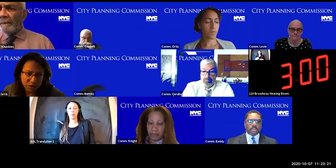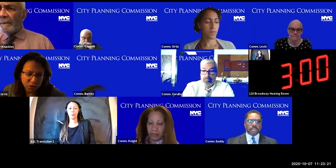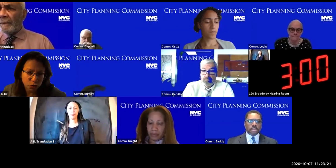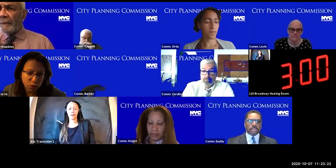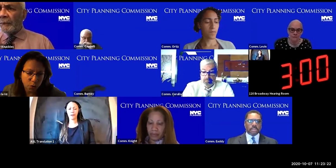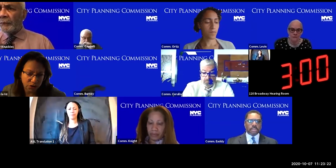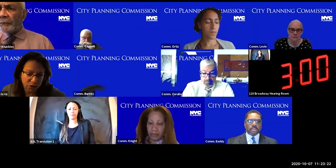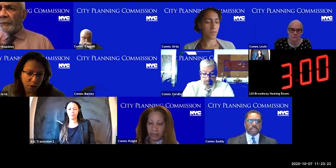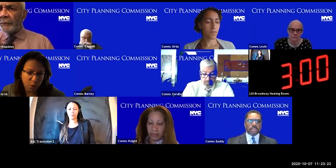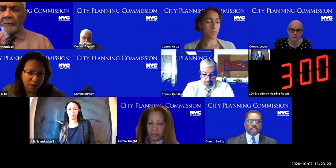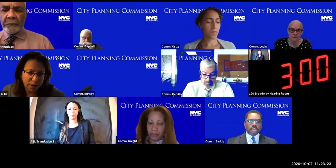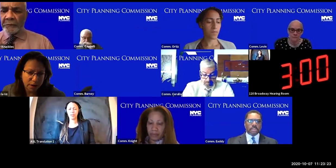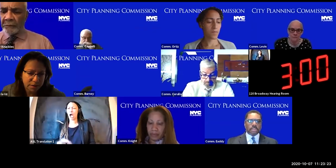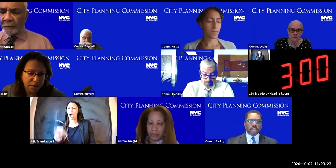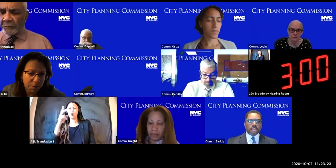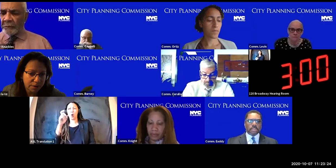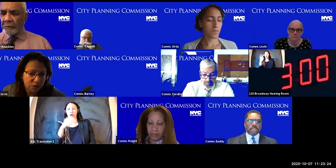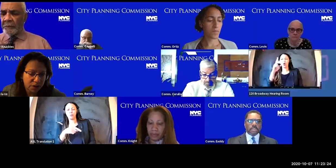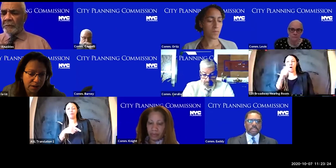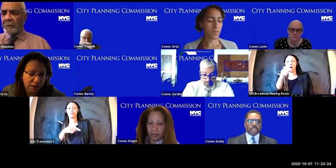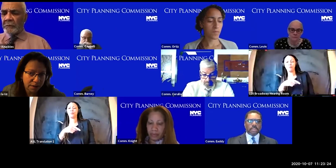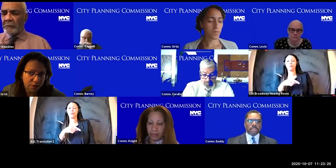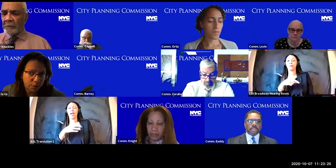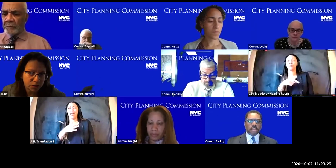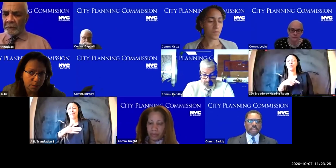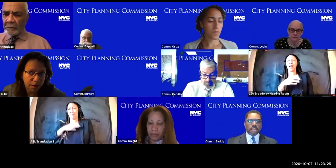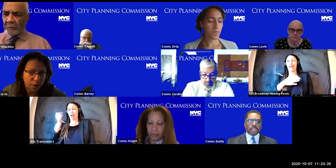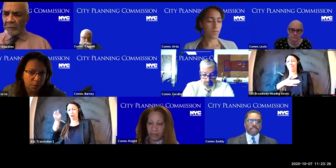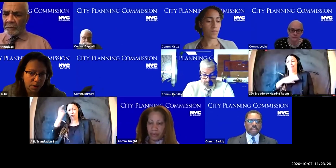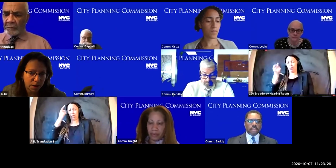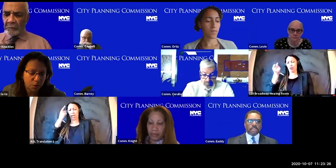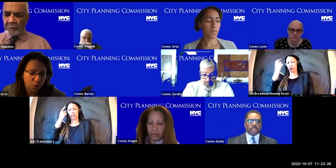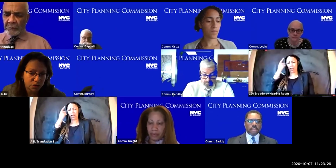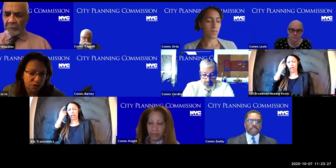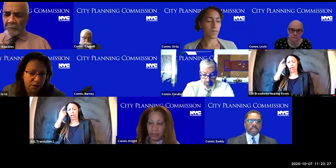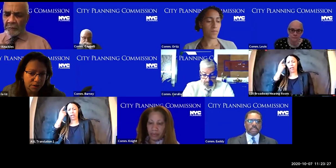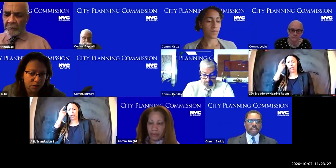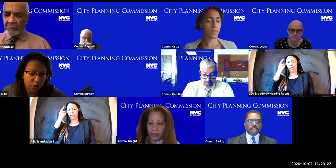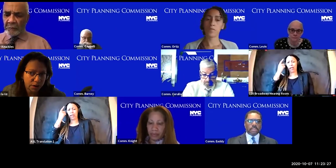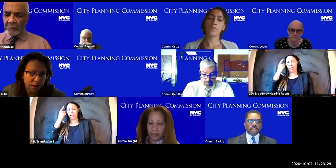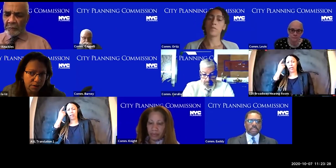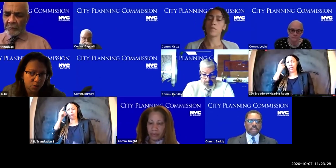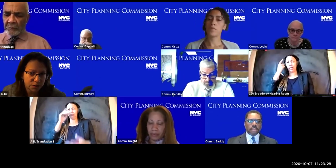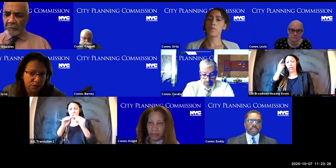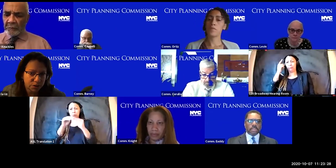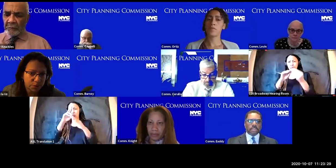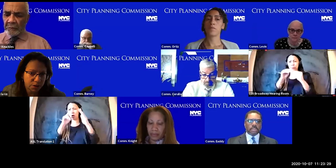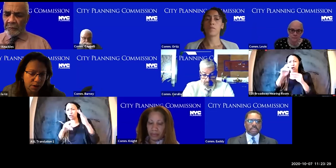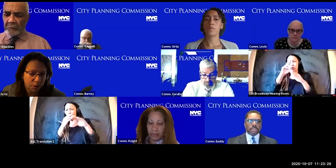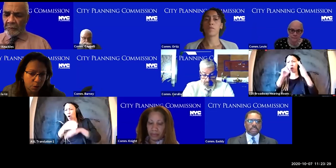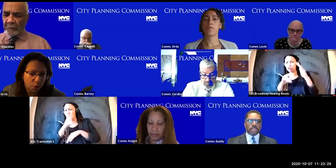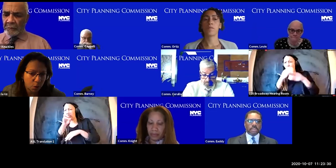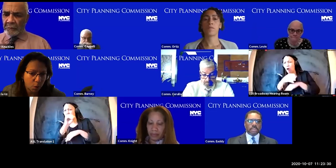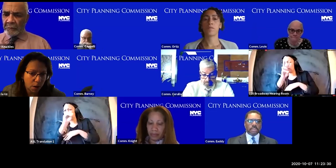I guess two questions, right? One is, it's my understanding that the racial makeup in Windsor Terrace currently is over